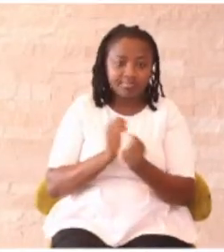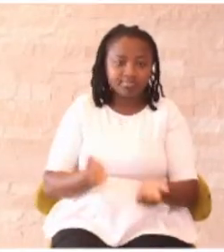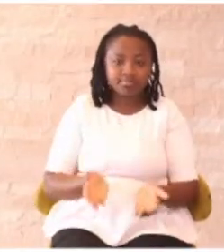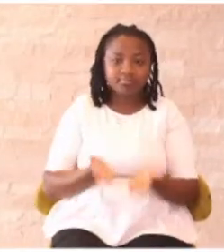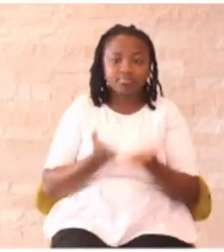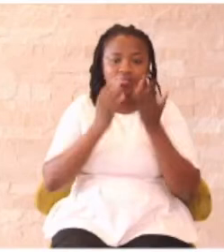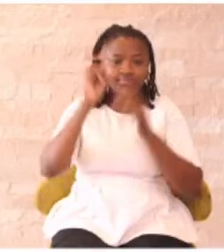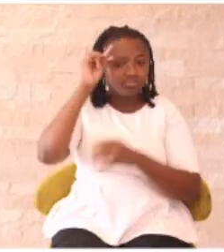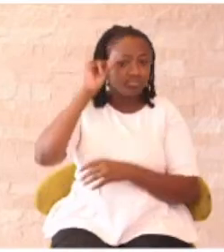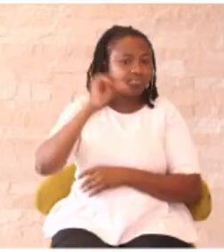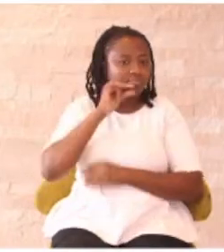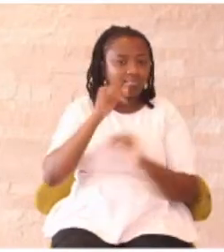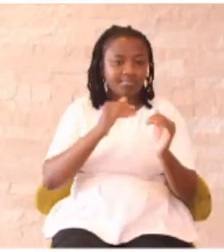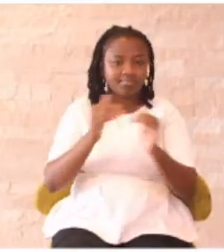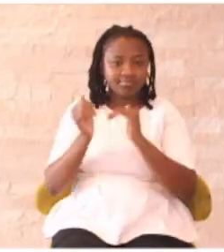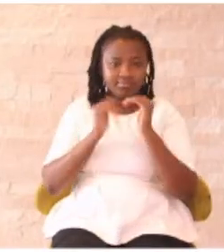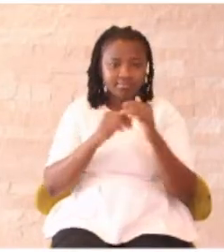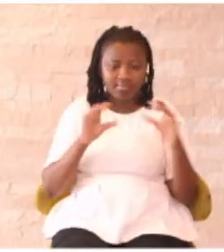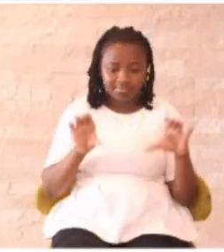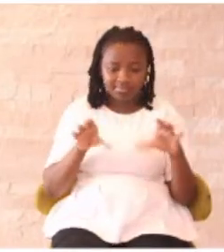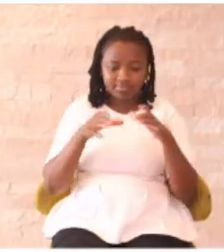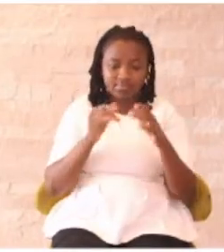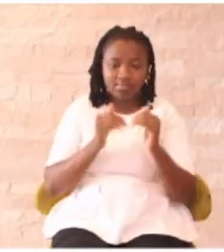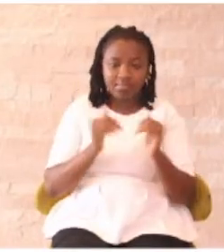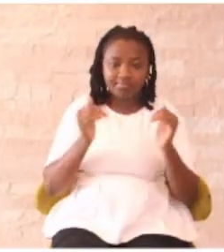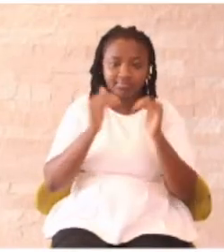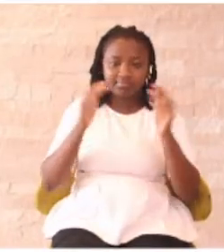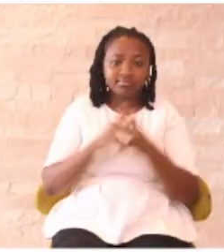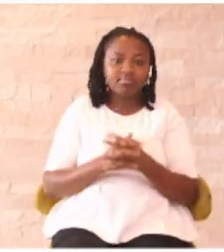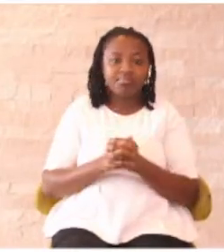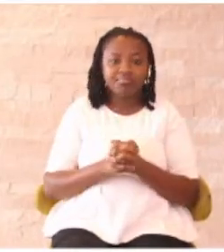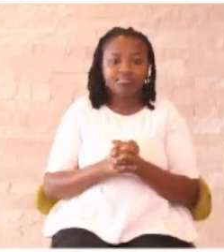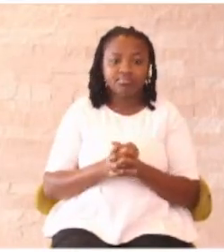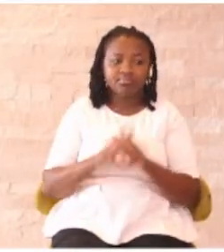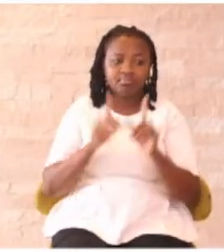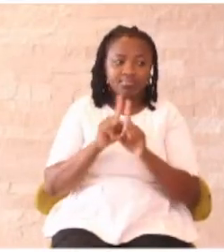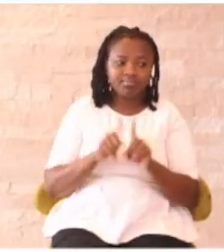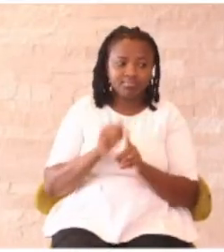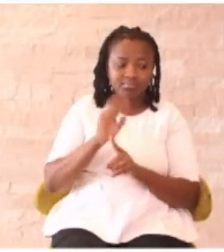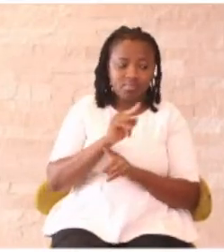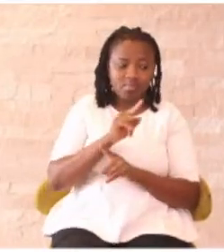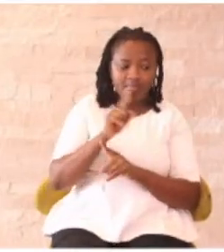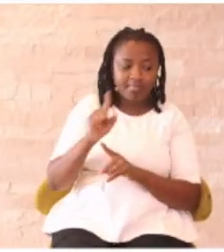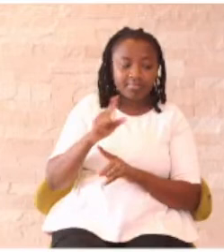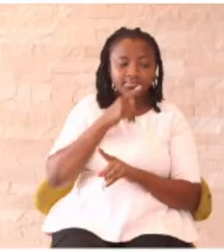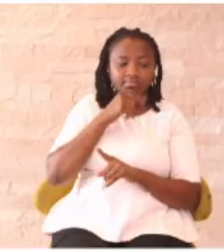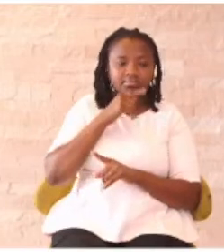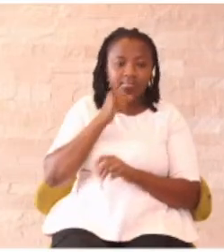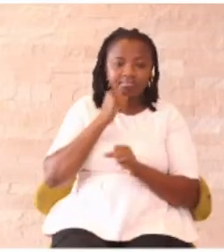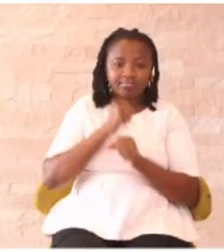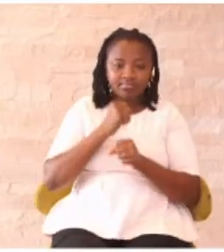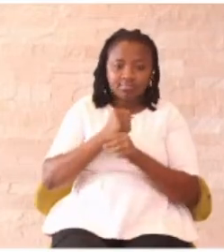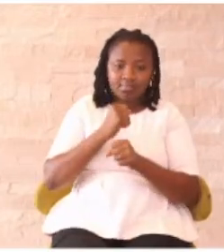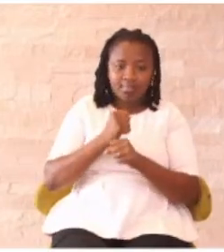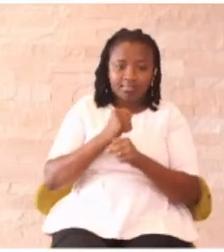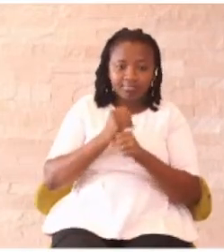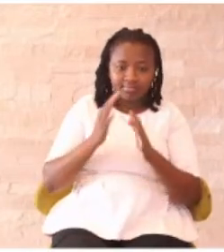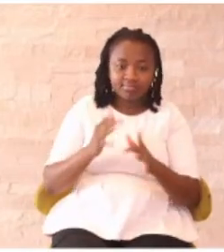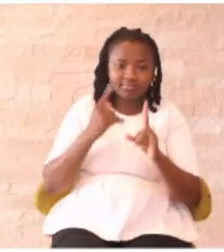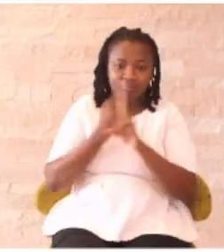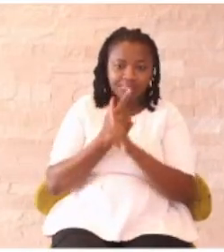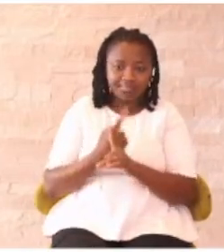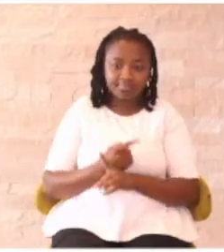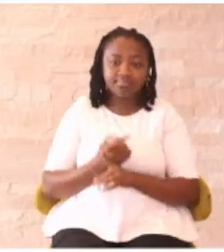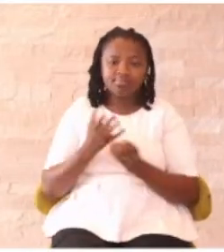at the community level. Again, some of these male champions and actors and paralegals have also